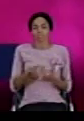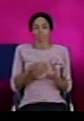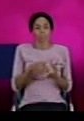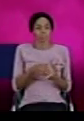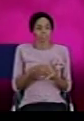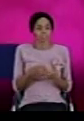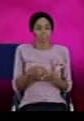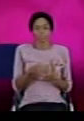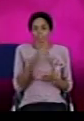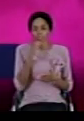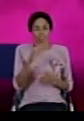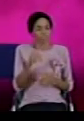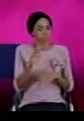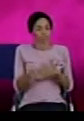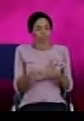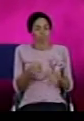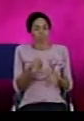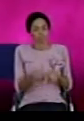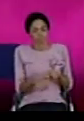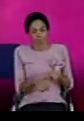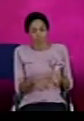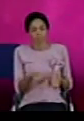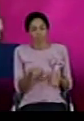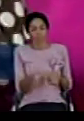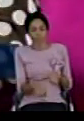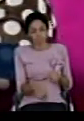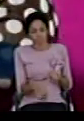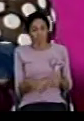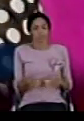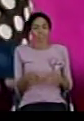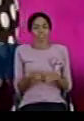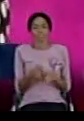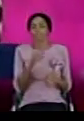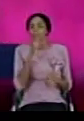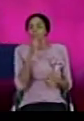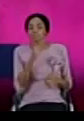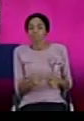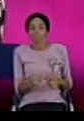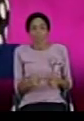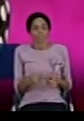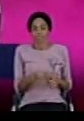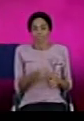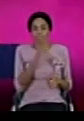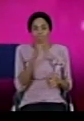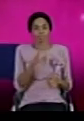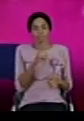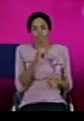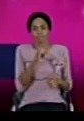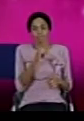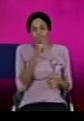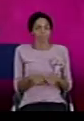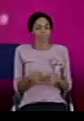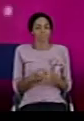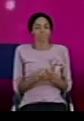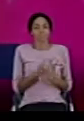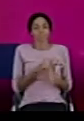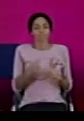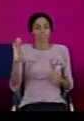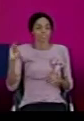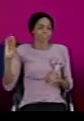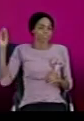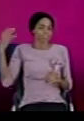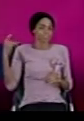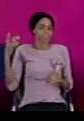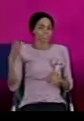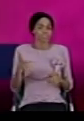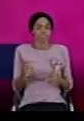fact, I couldn't walk. I was limping like that, like an old woman, and I'm not really too old like that. But by the grace of God, I